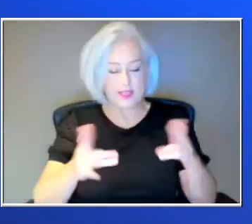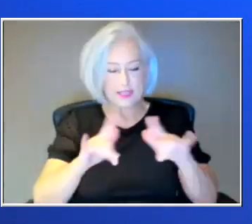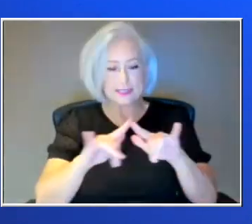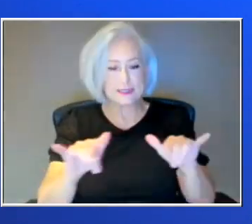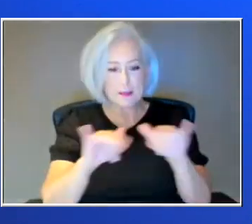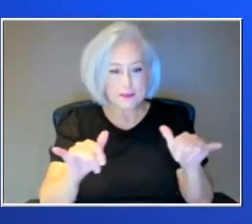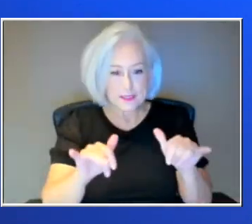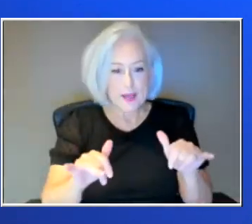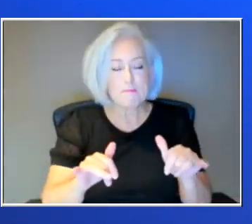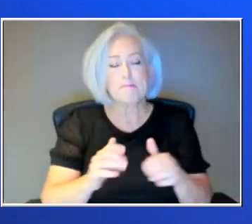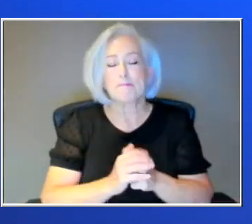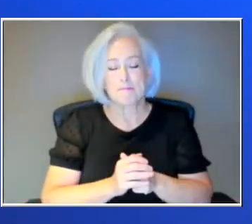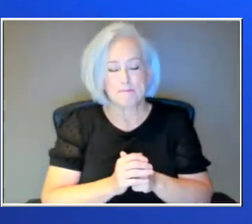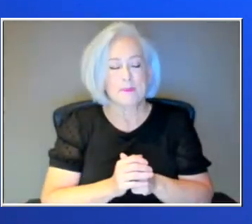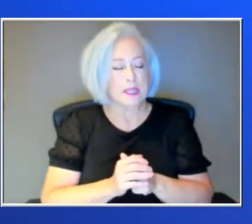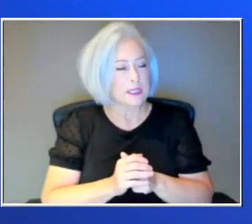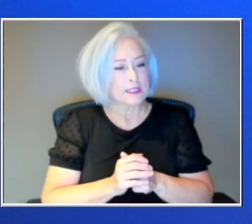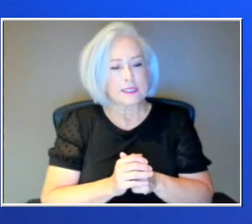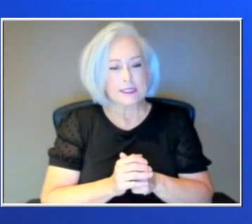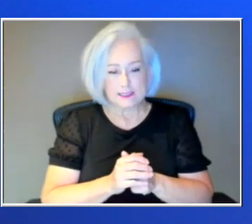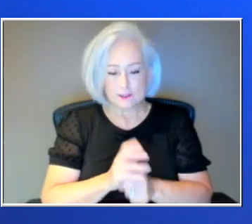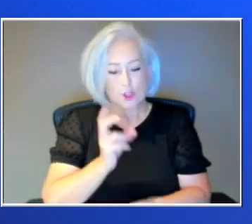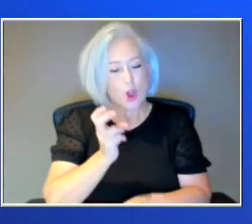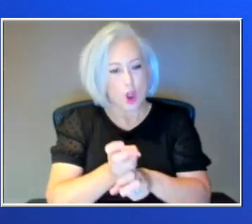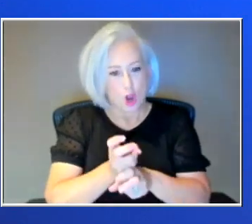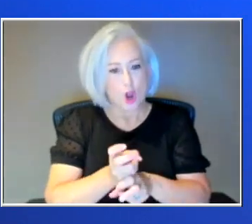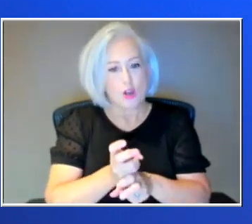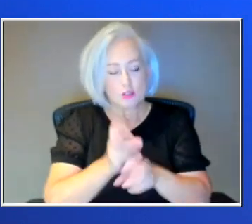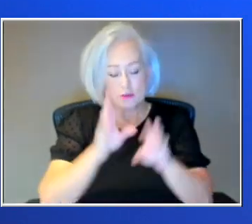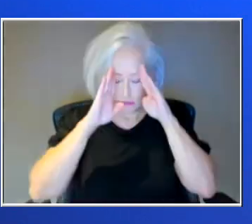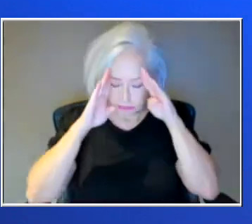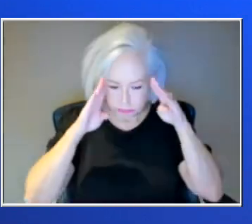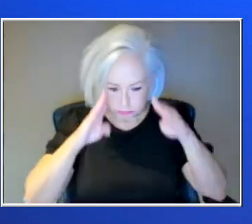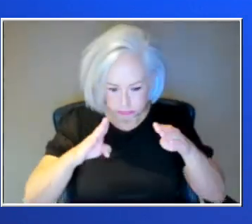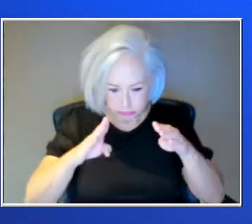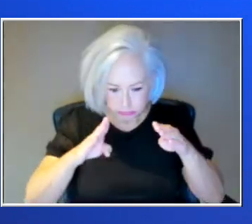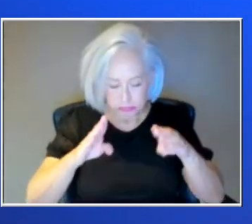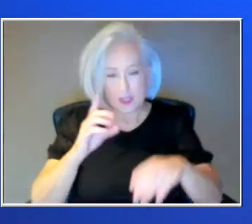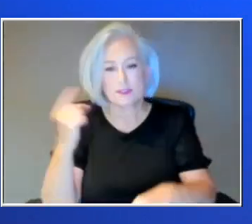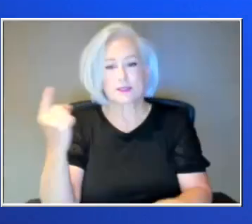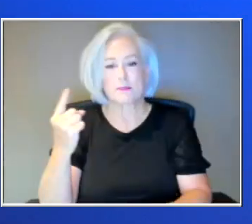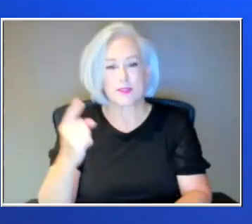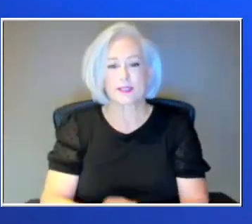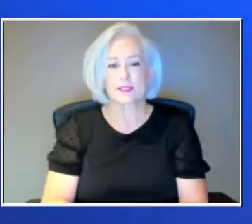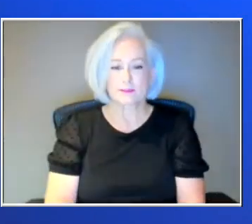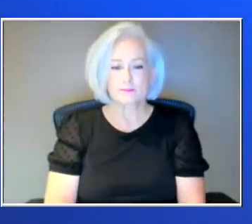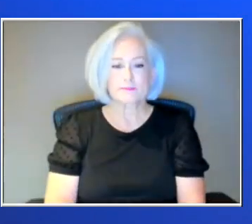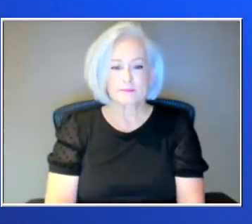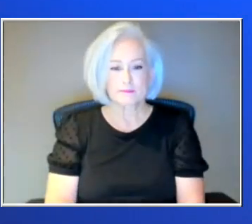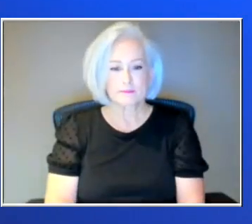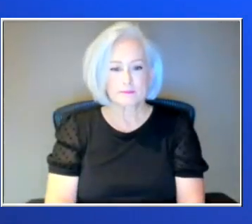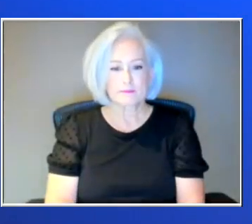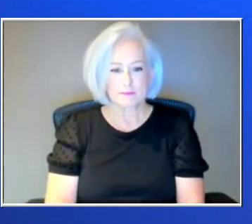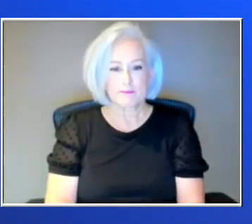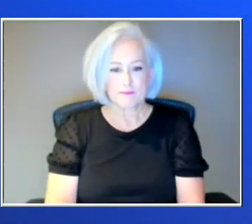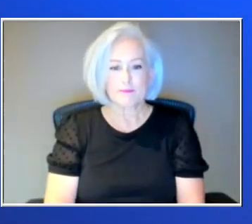just very hard to do and to concentrate. And it's like, you've mentioned it so many times, just getting back to the